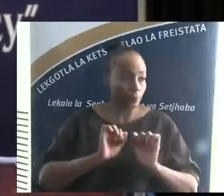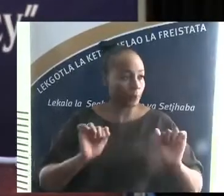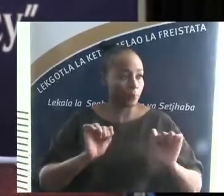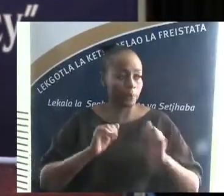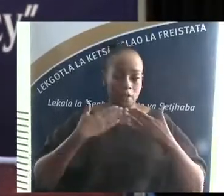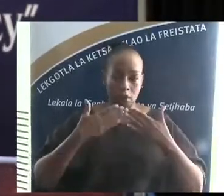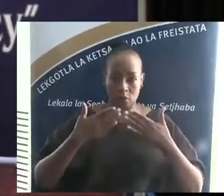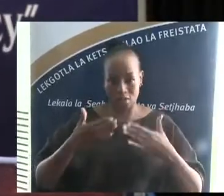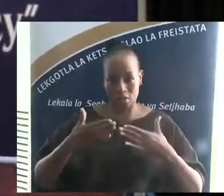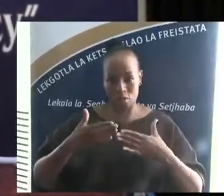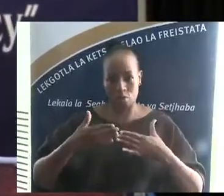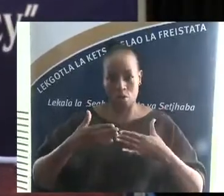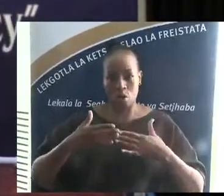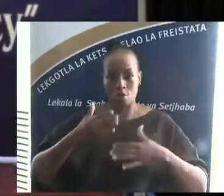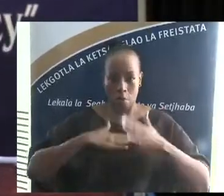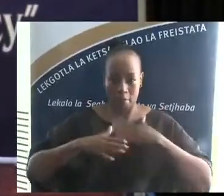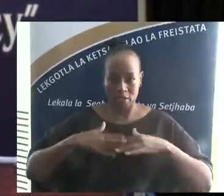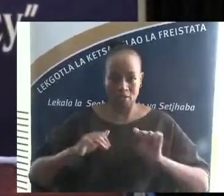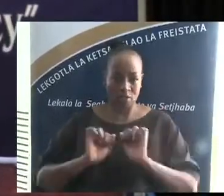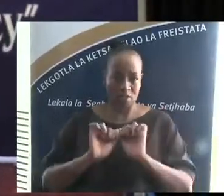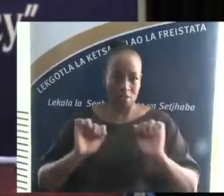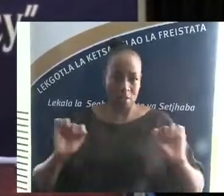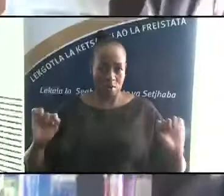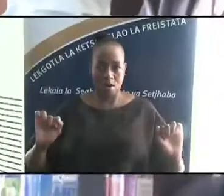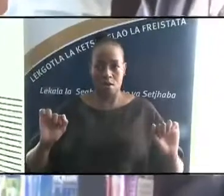tolerance. Thank you.